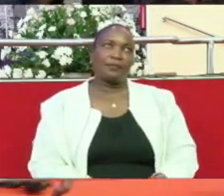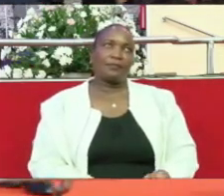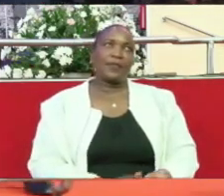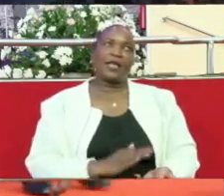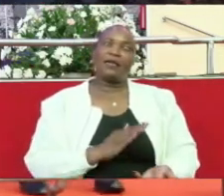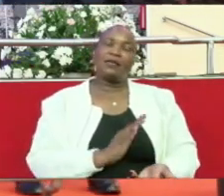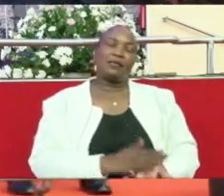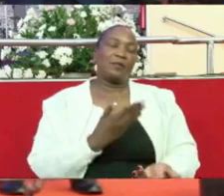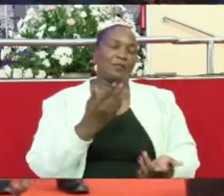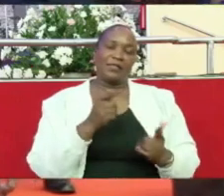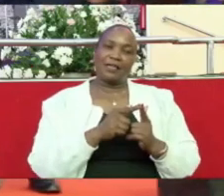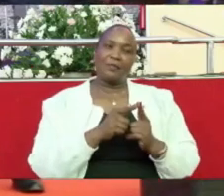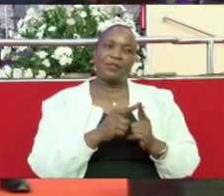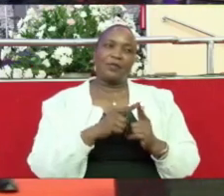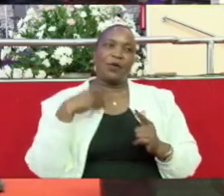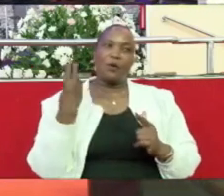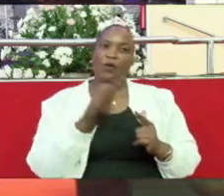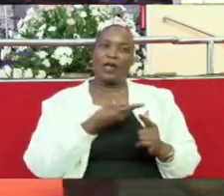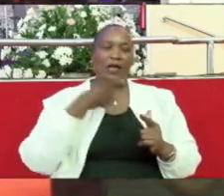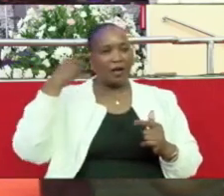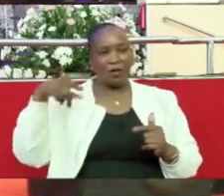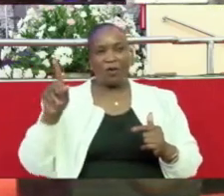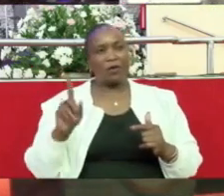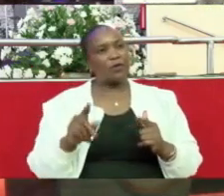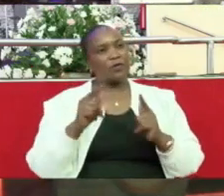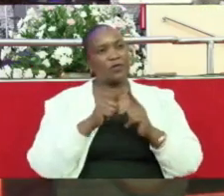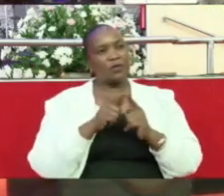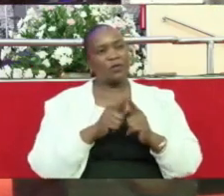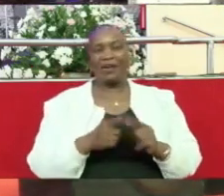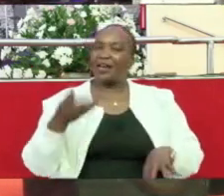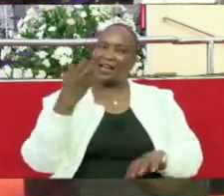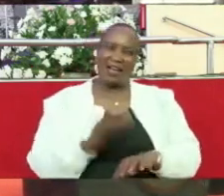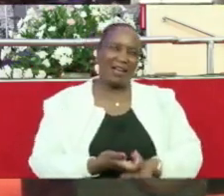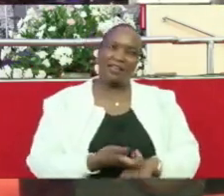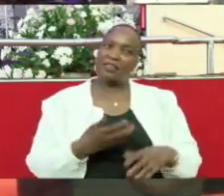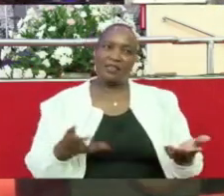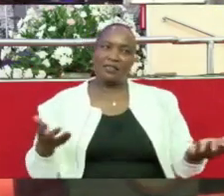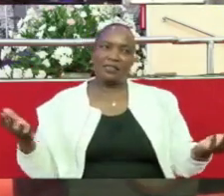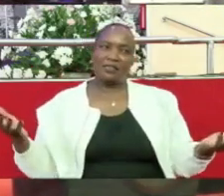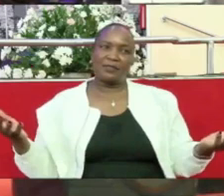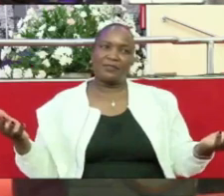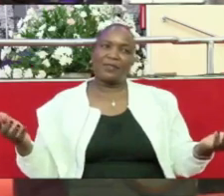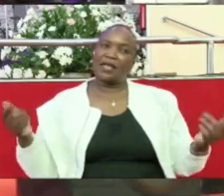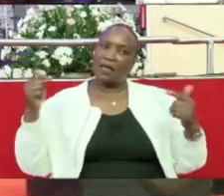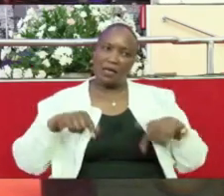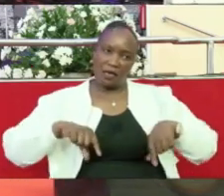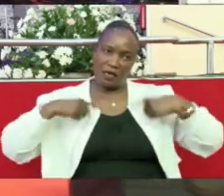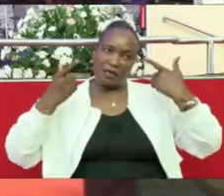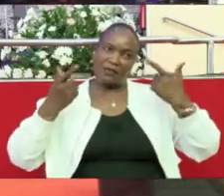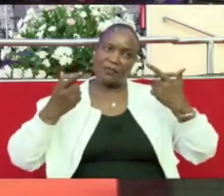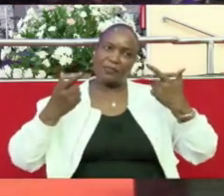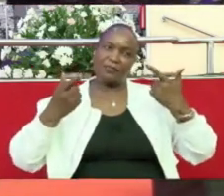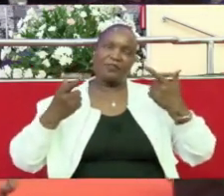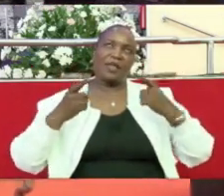life, ili kwamba tupitie katika hali za maisha, but come out on the other side, lakini tutoke upande ule mwingine, unscathed by the fires and